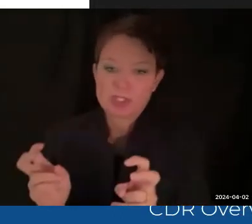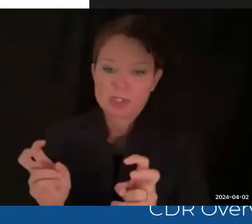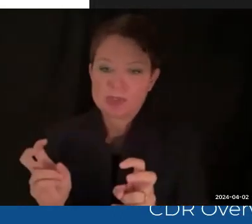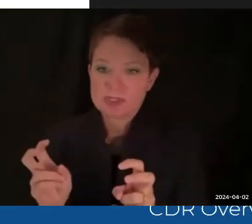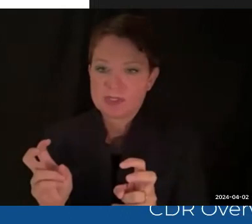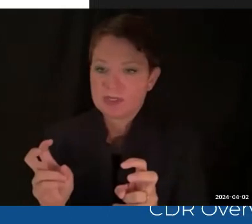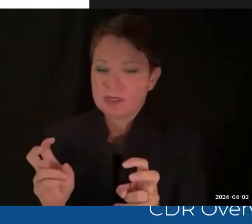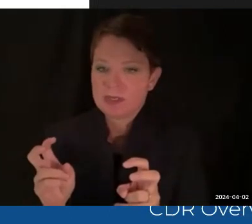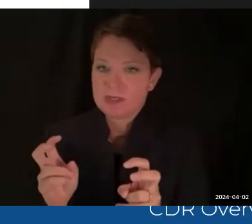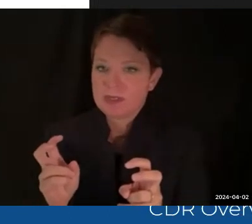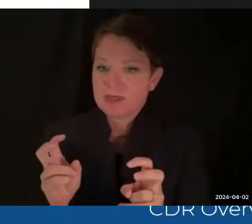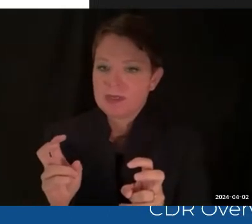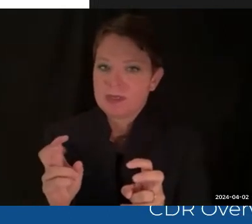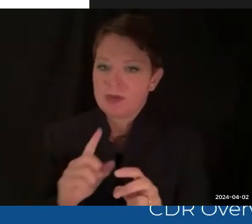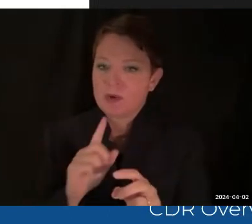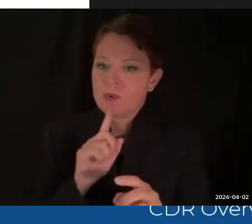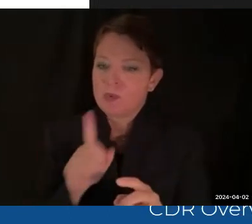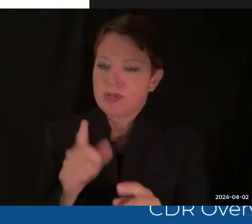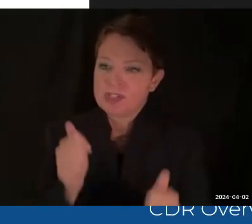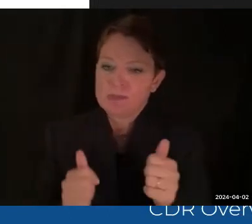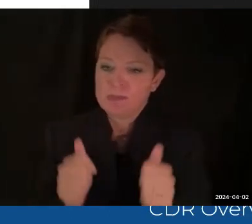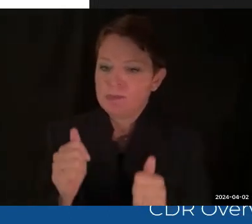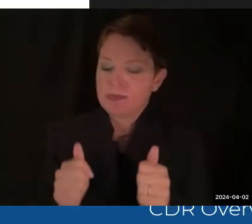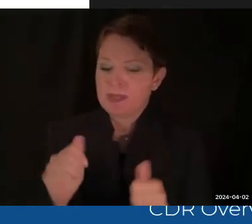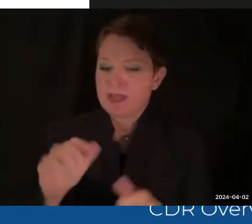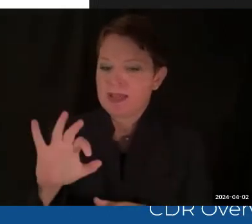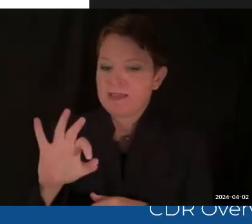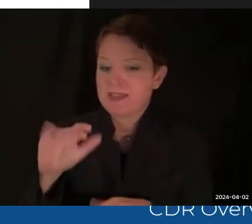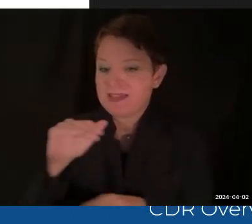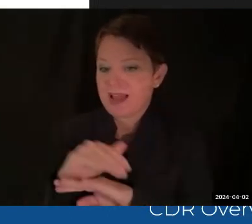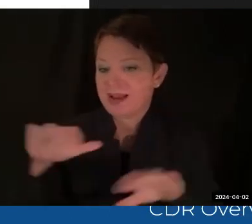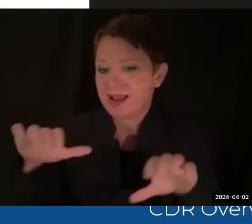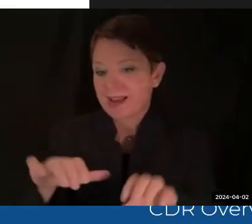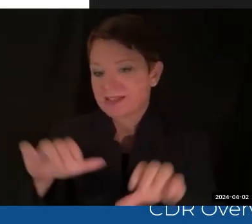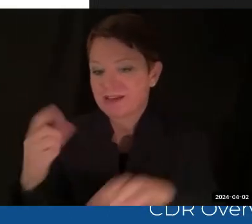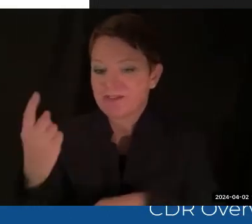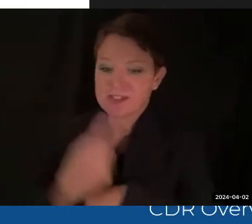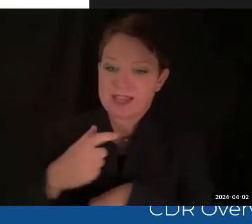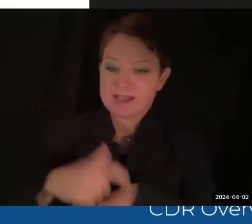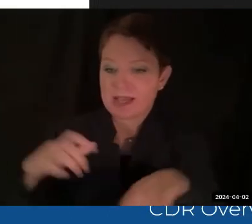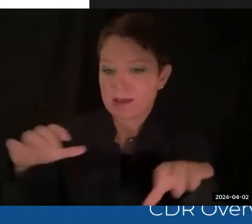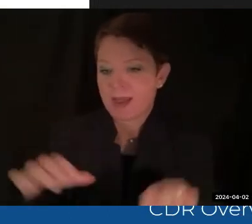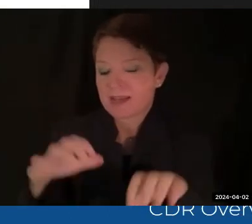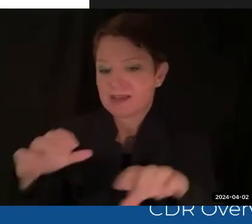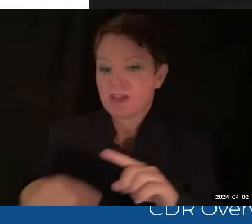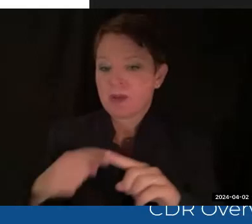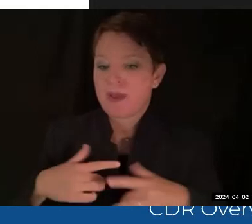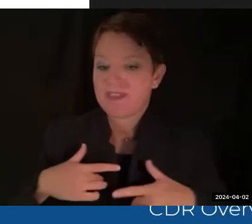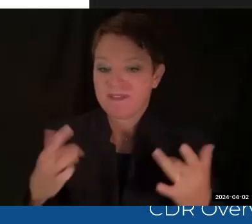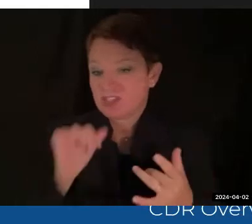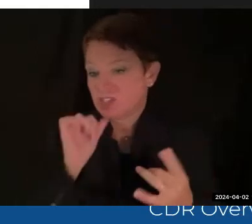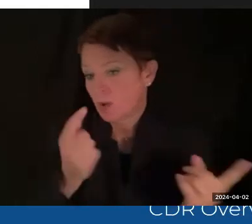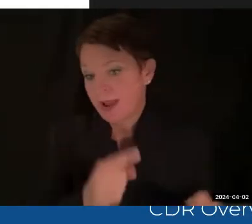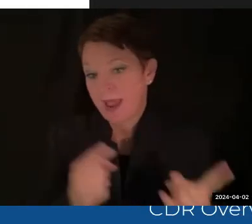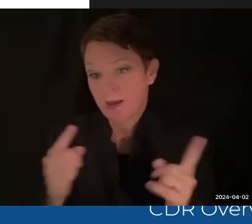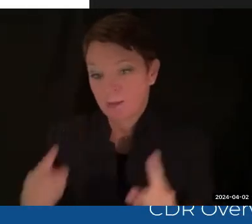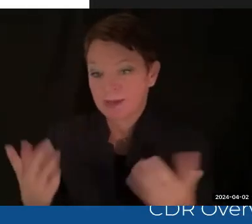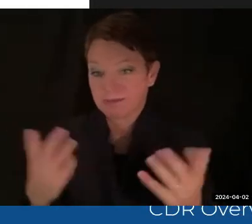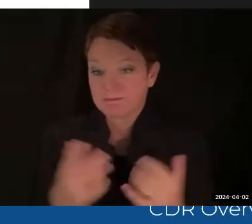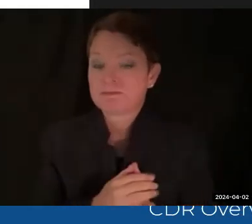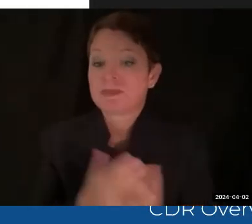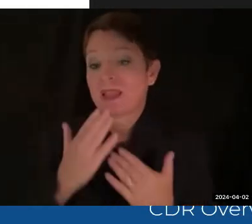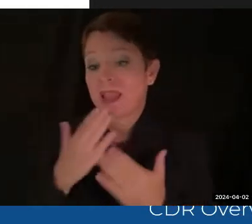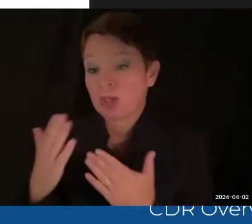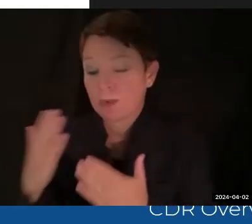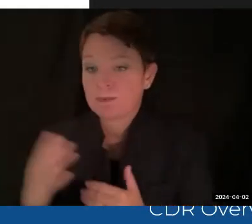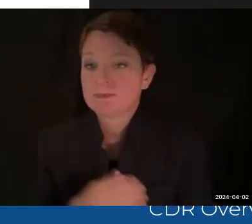which is basically the night activities or the daytime activities when the events are not happening? Thank